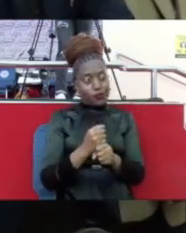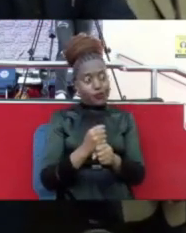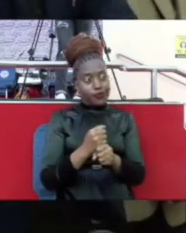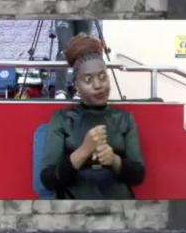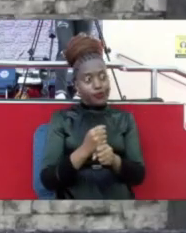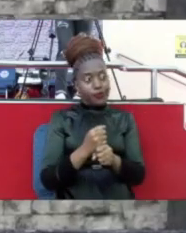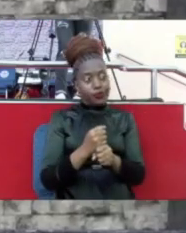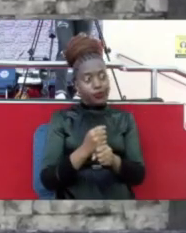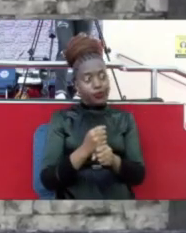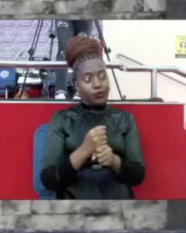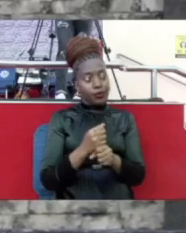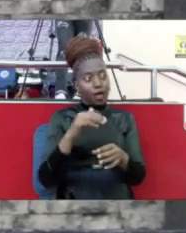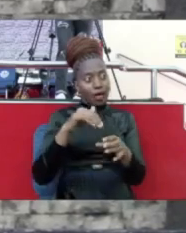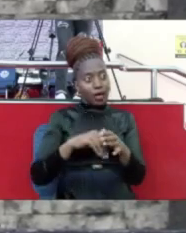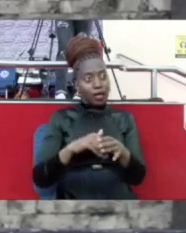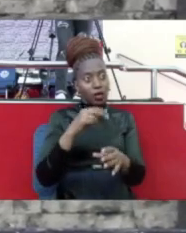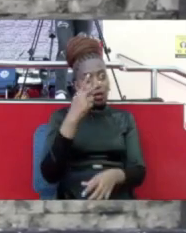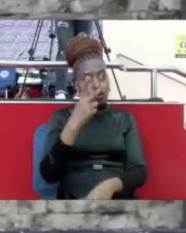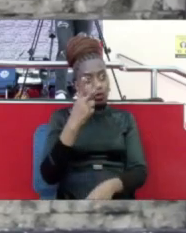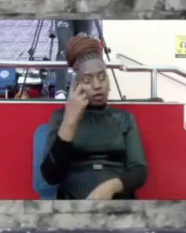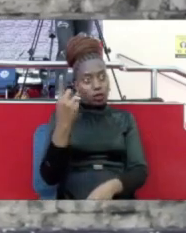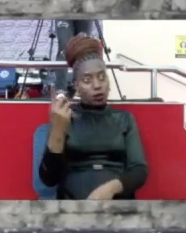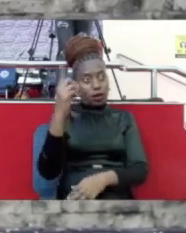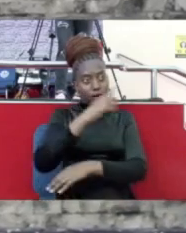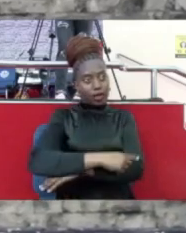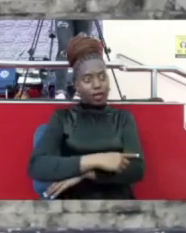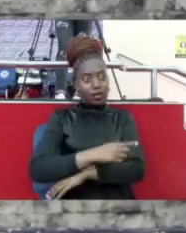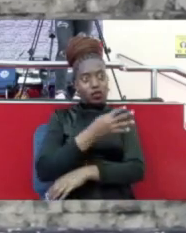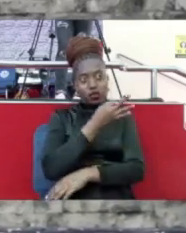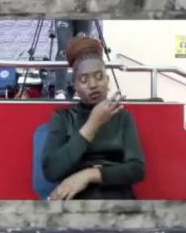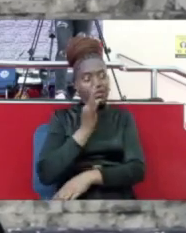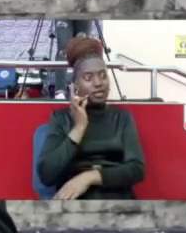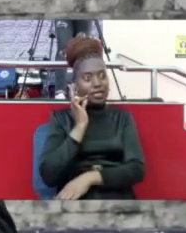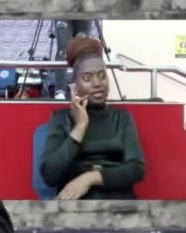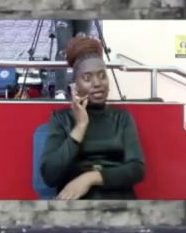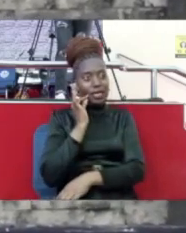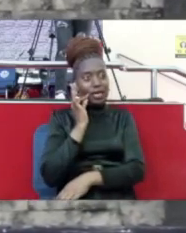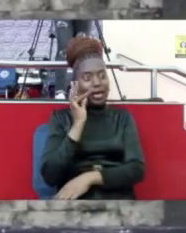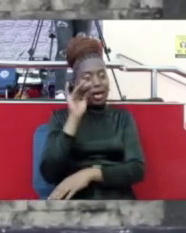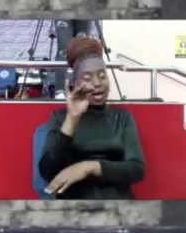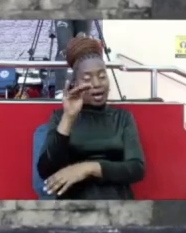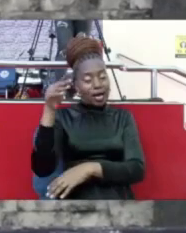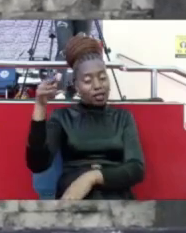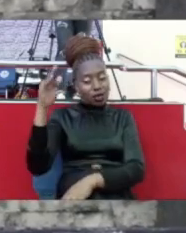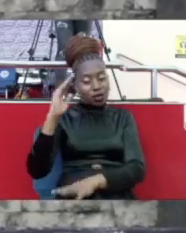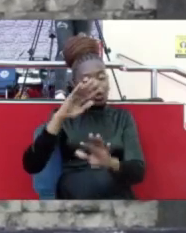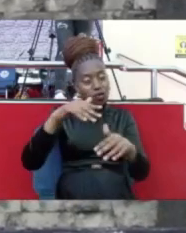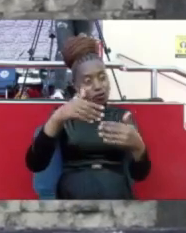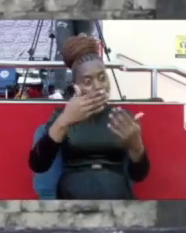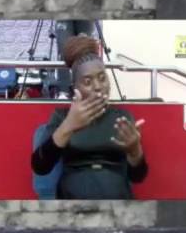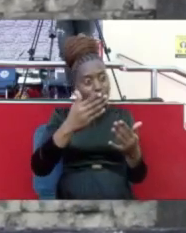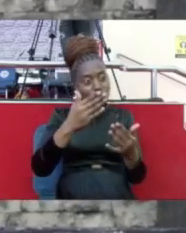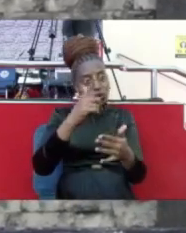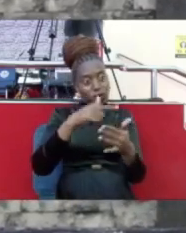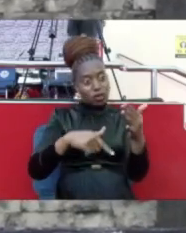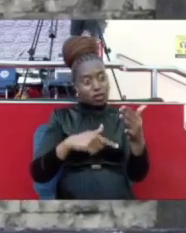in your 21 days of fasting, katika siku zako 21 za kufunga, ask God to give you favor umuulize Mungu akupe